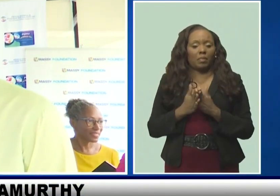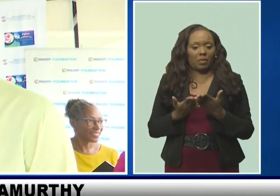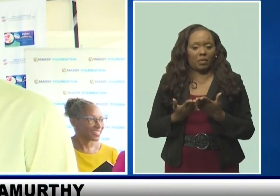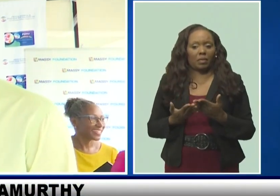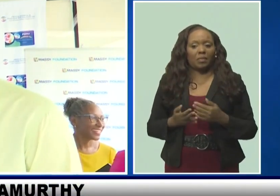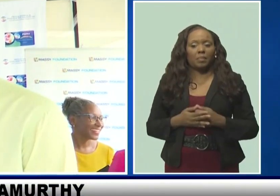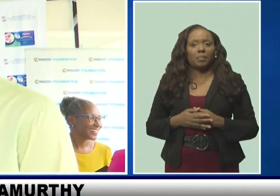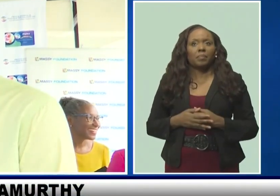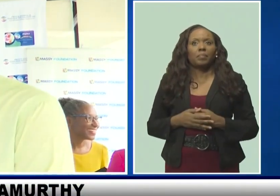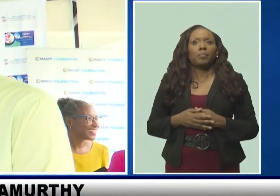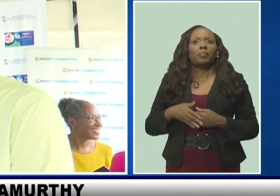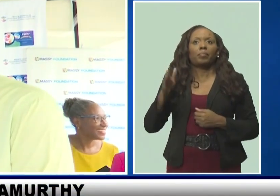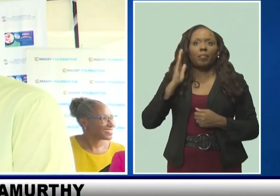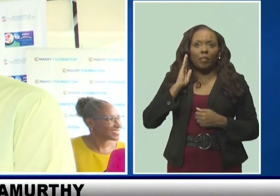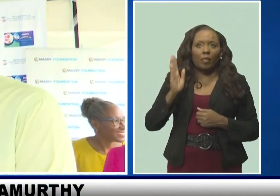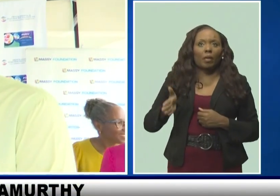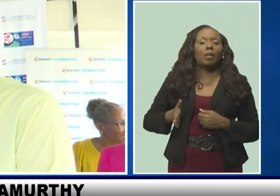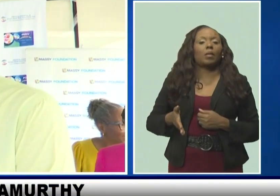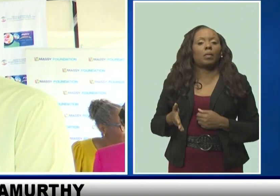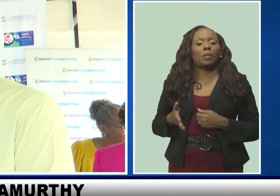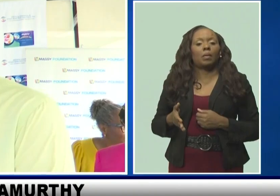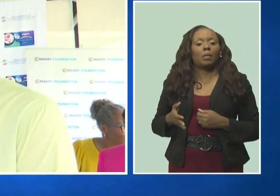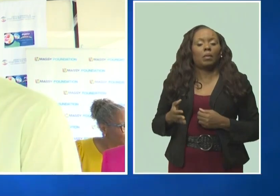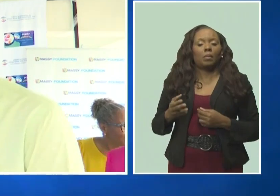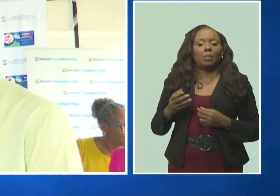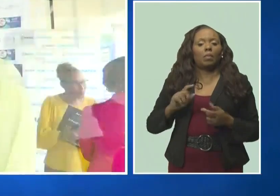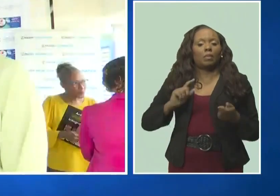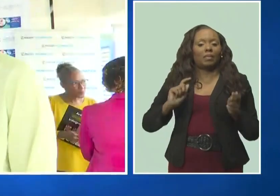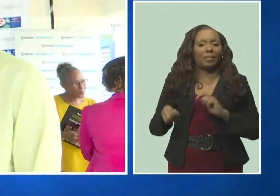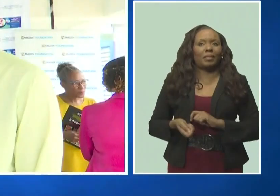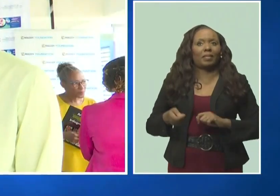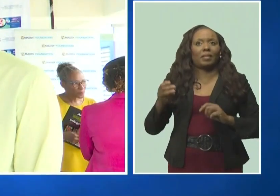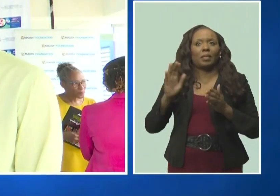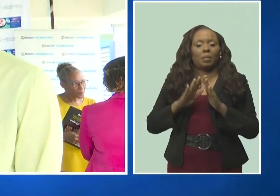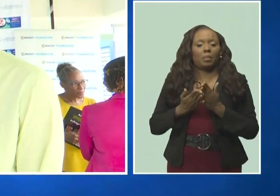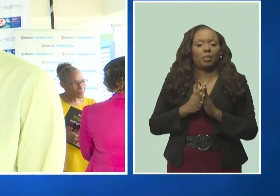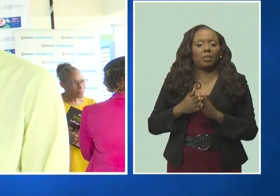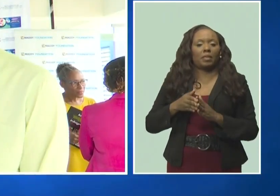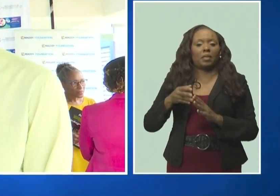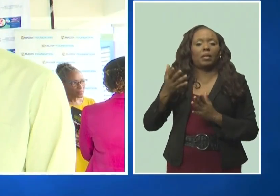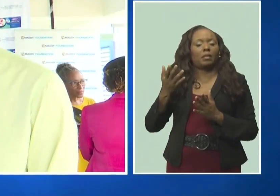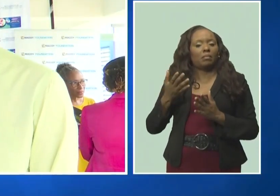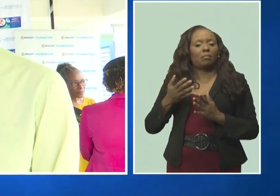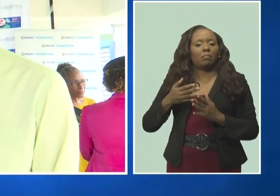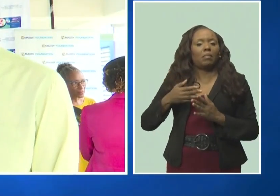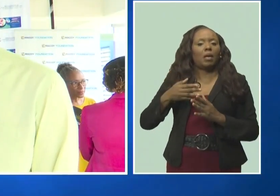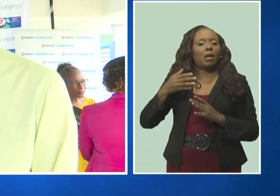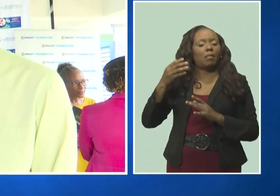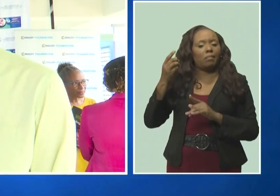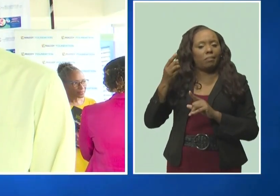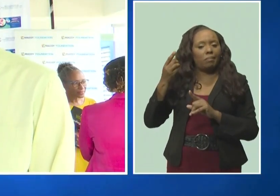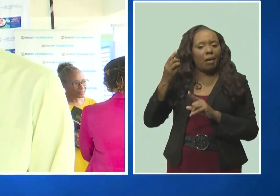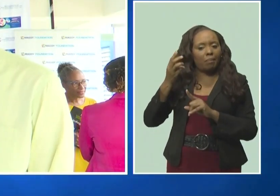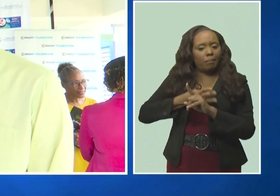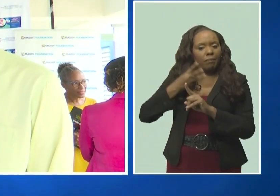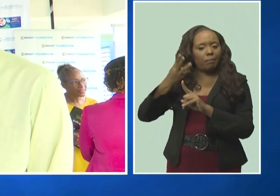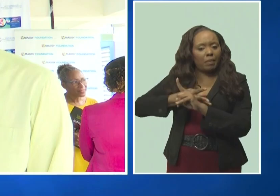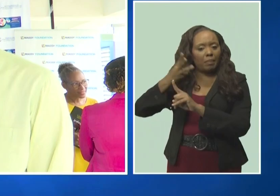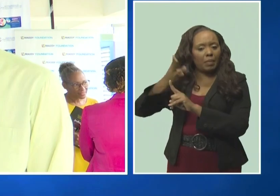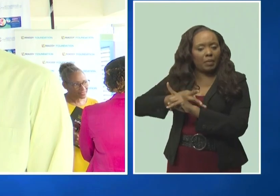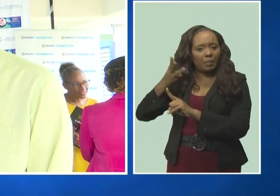be updated on every 6 monthly basis. We have some other projects which are also coming up. That